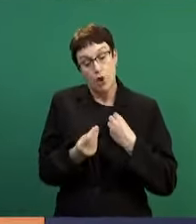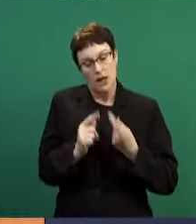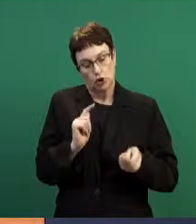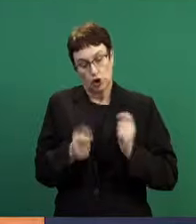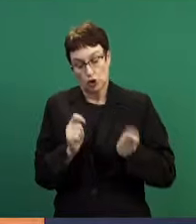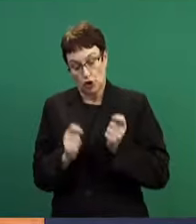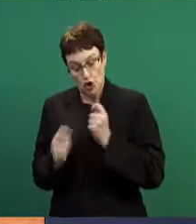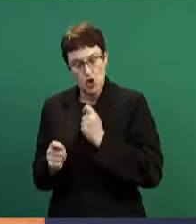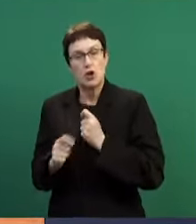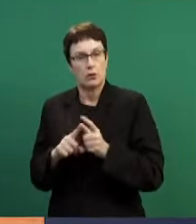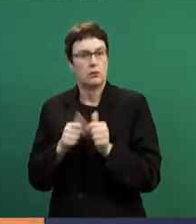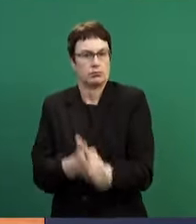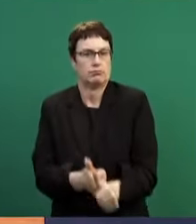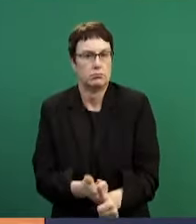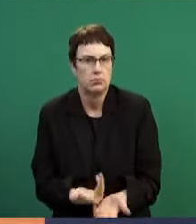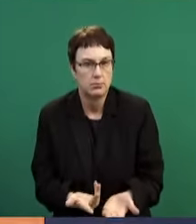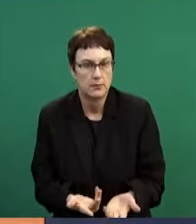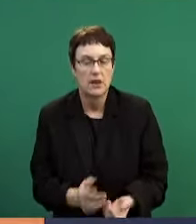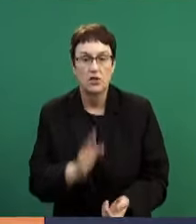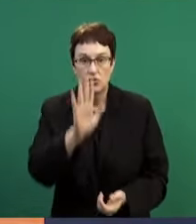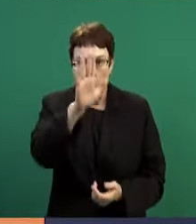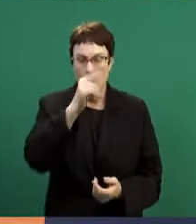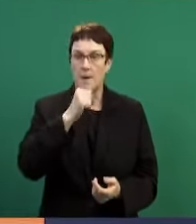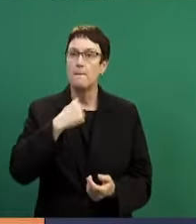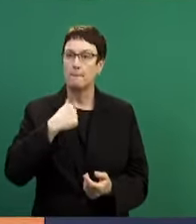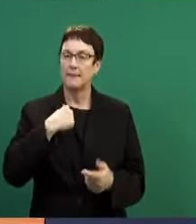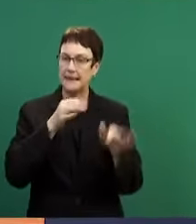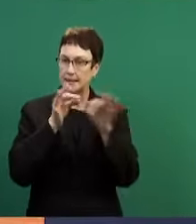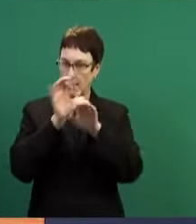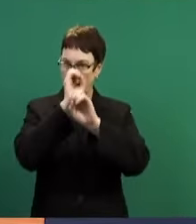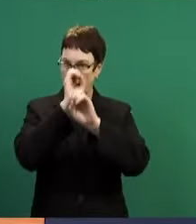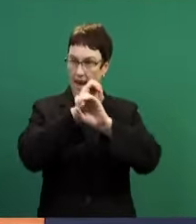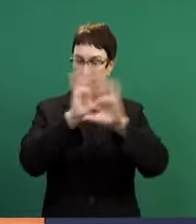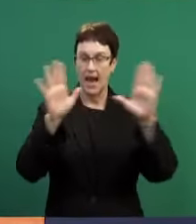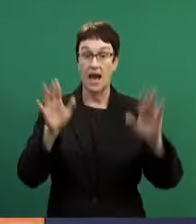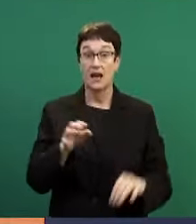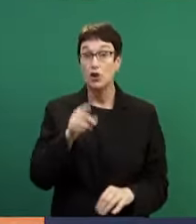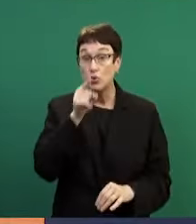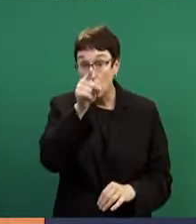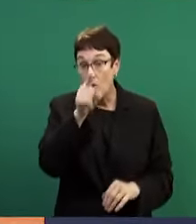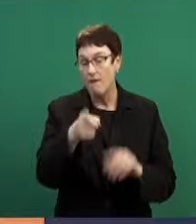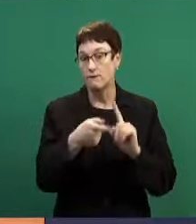it this way. So you are from Bloomberg.